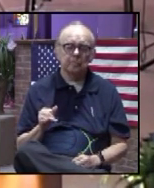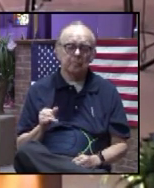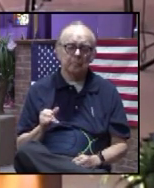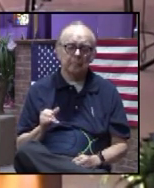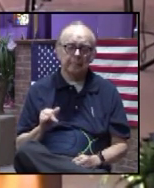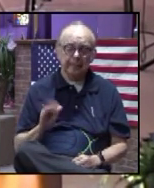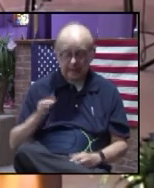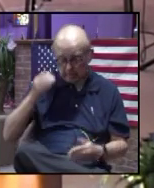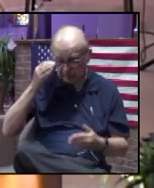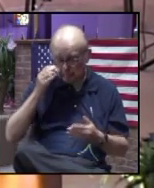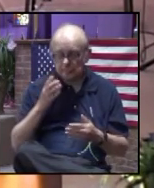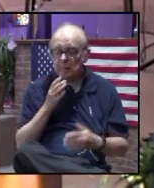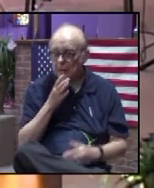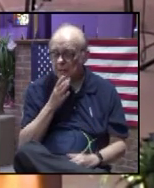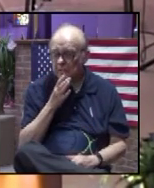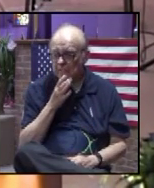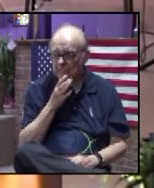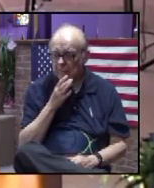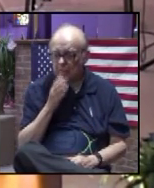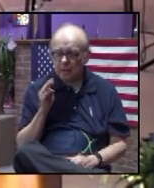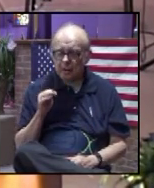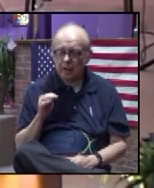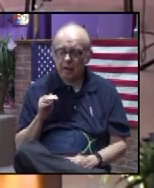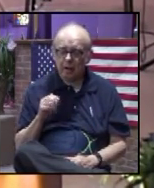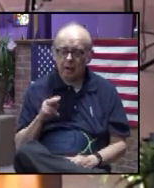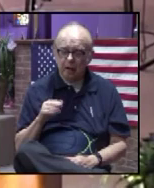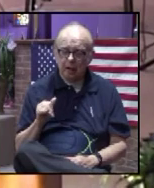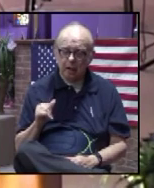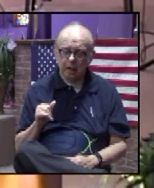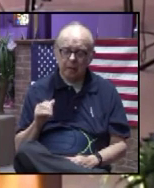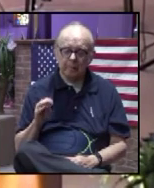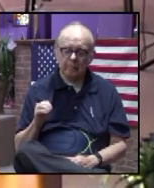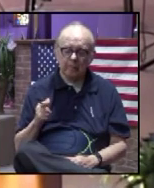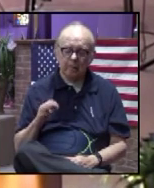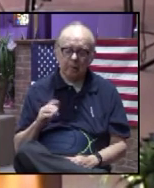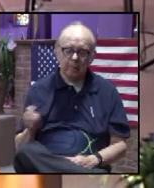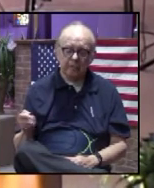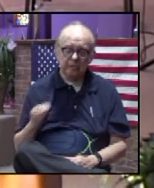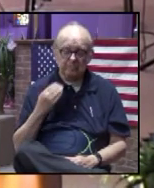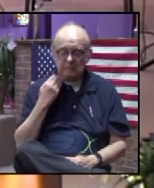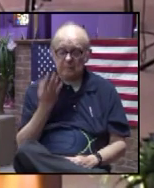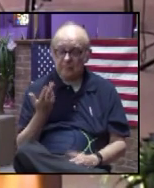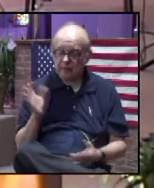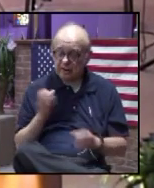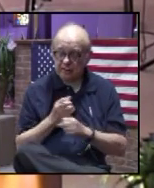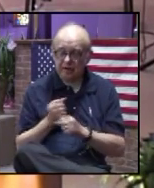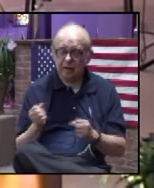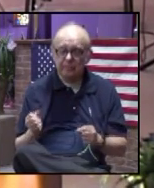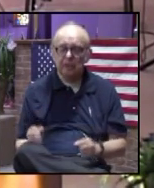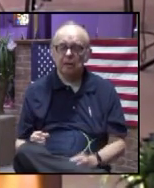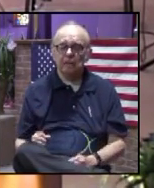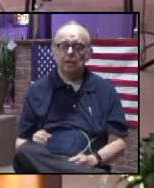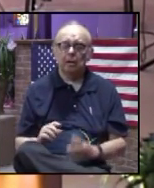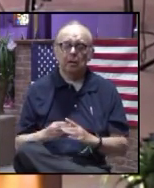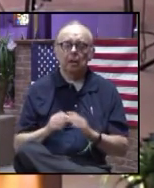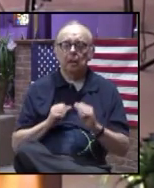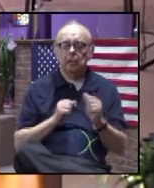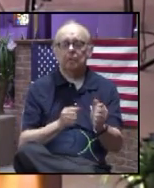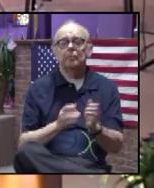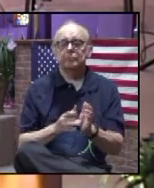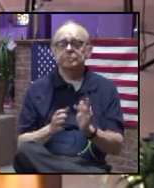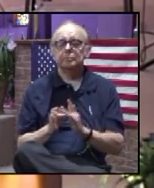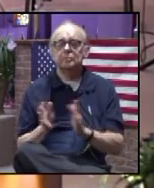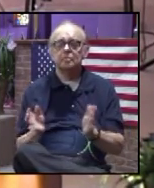his mother. Mary Magdalene, who was a prostitute that had gotten saved and began to follow